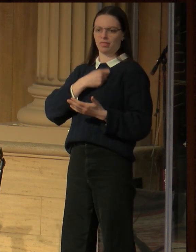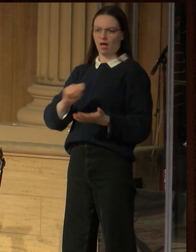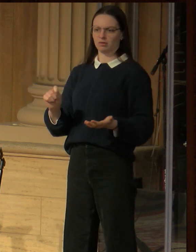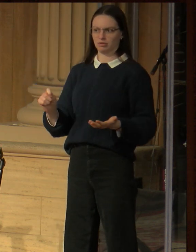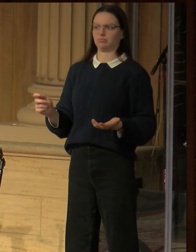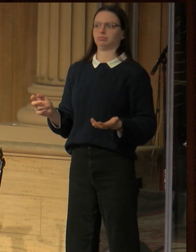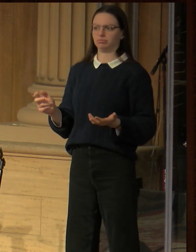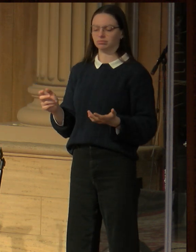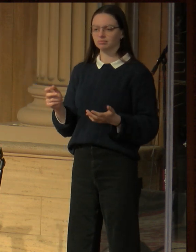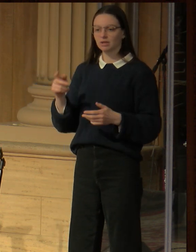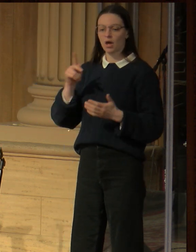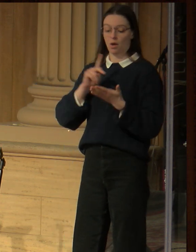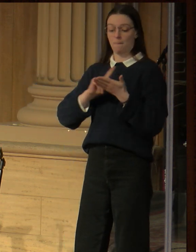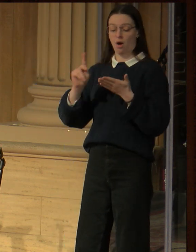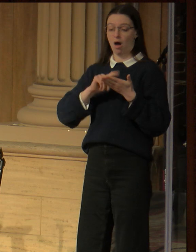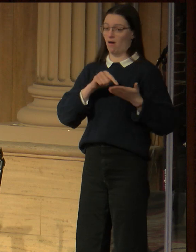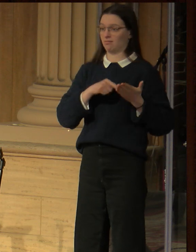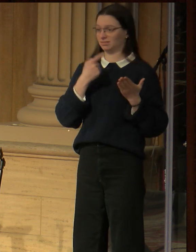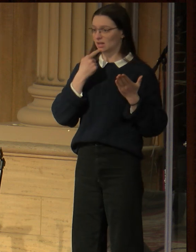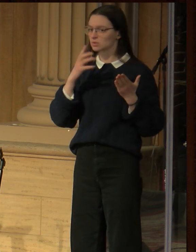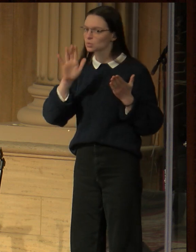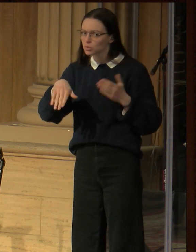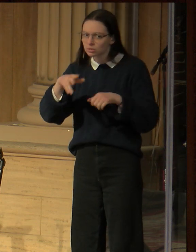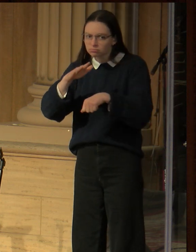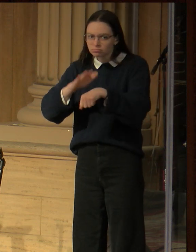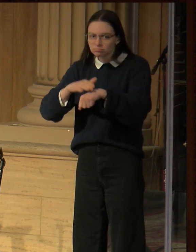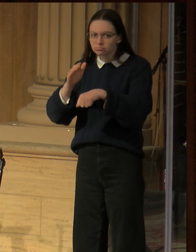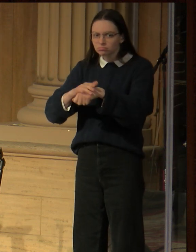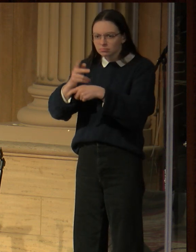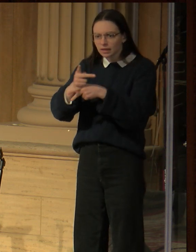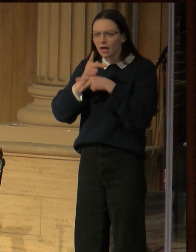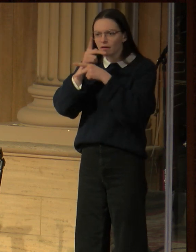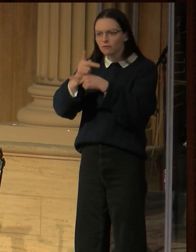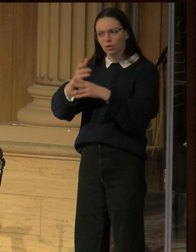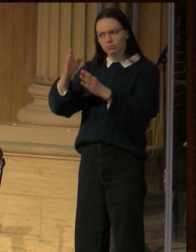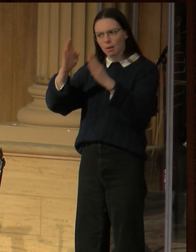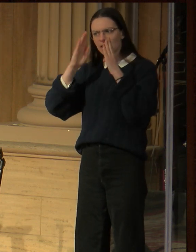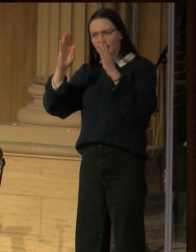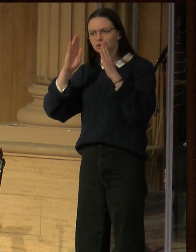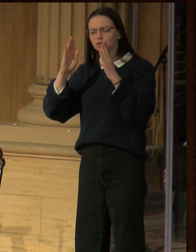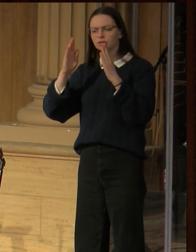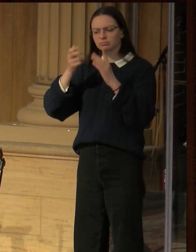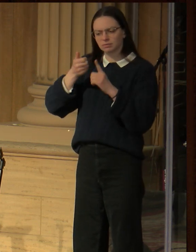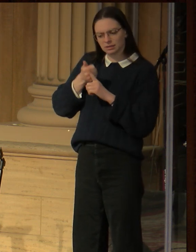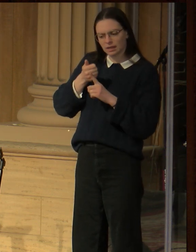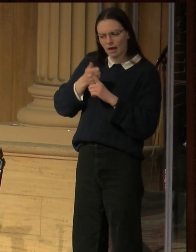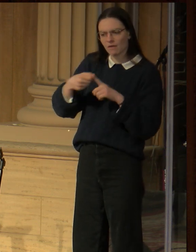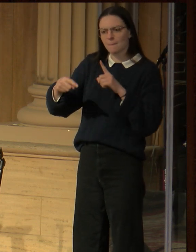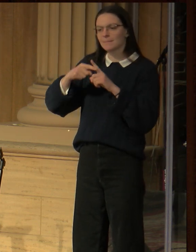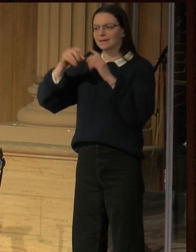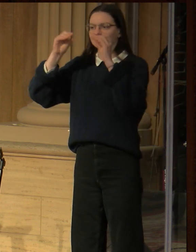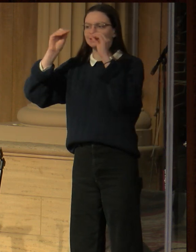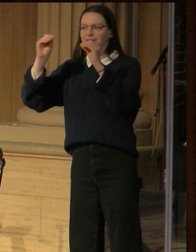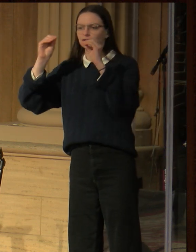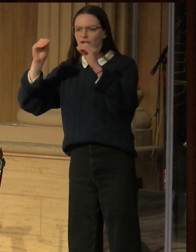So Paul says, keep a close watch on both yourself and on the teaching you believe. Your life